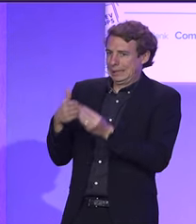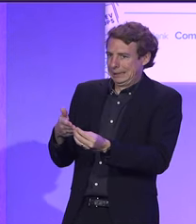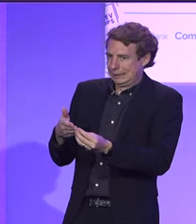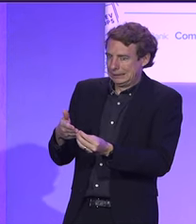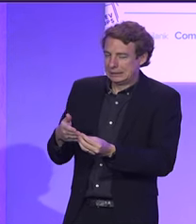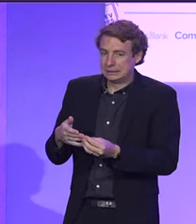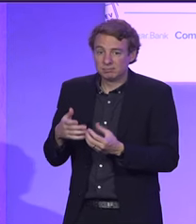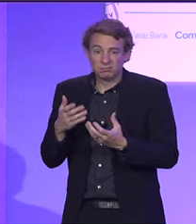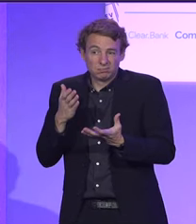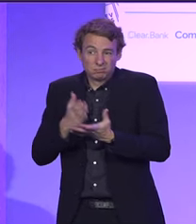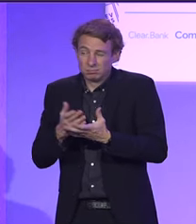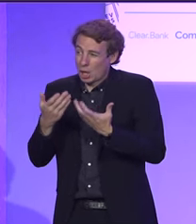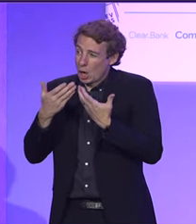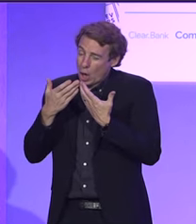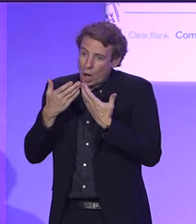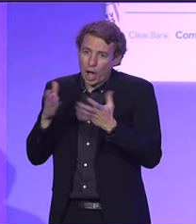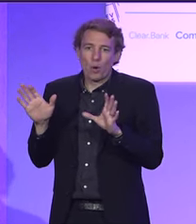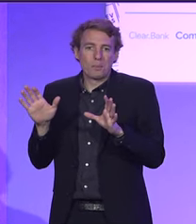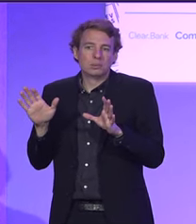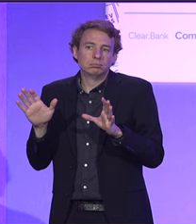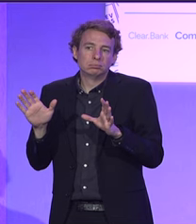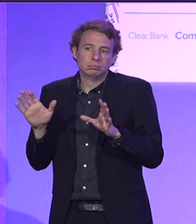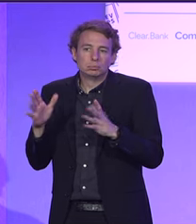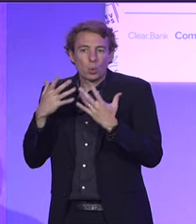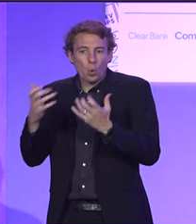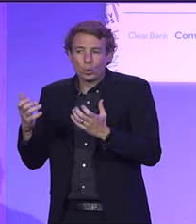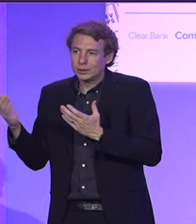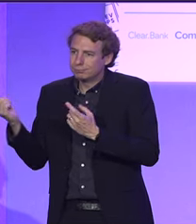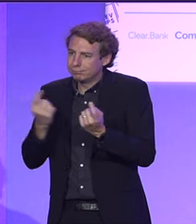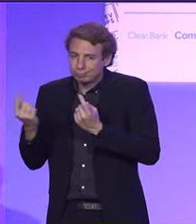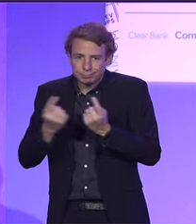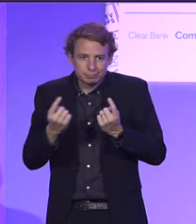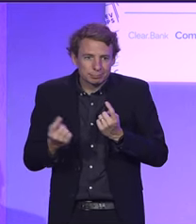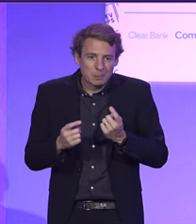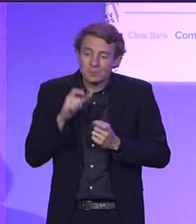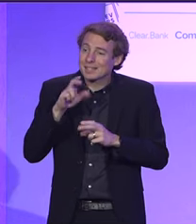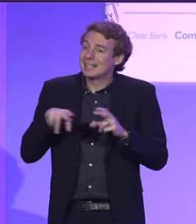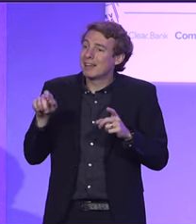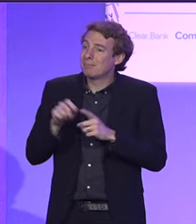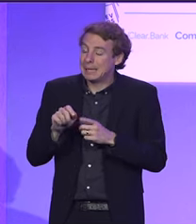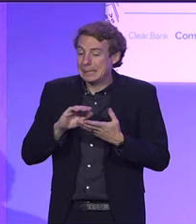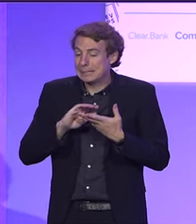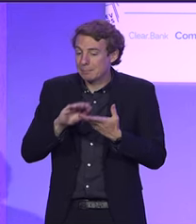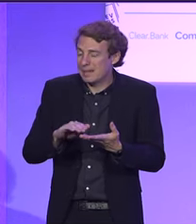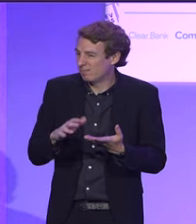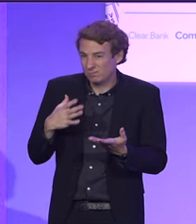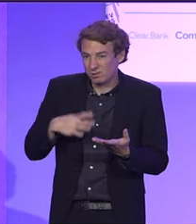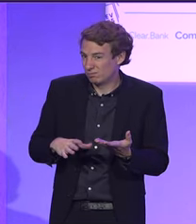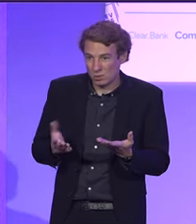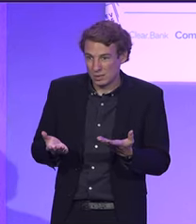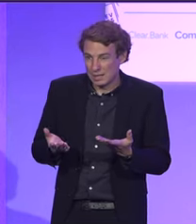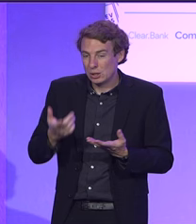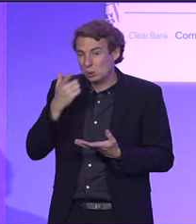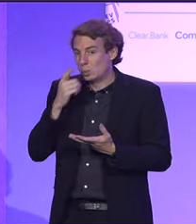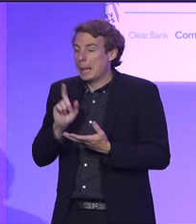it is open audience participation. So you then don't have to submit a CFP, but you can go along and either ask or answer a question and